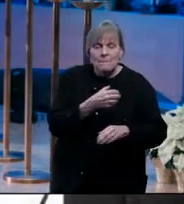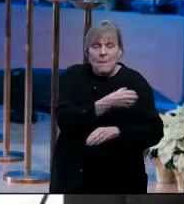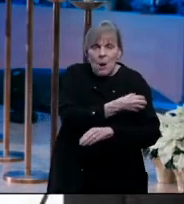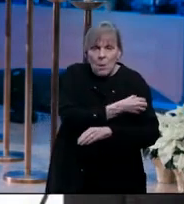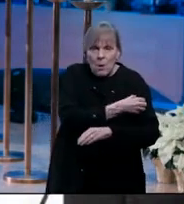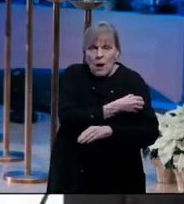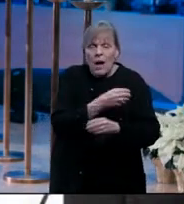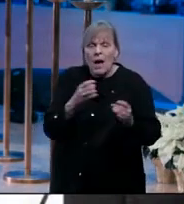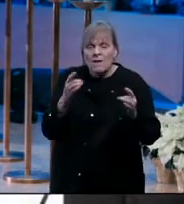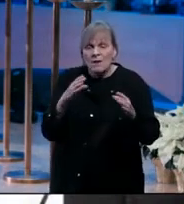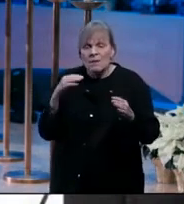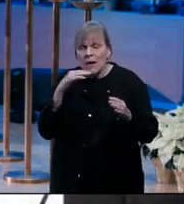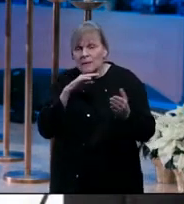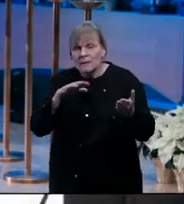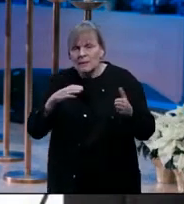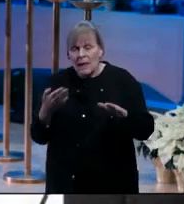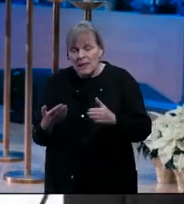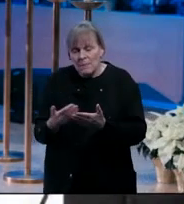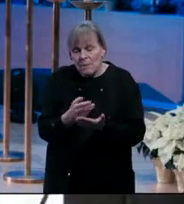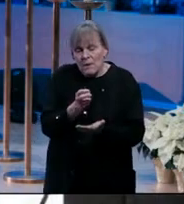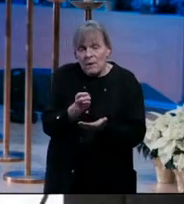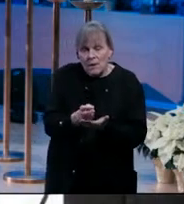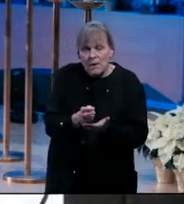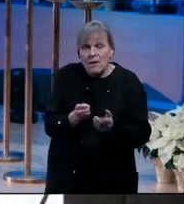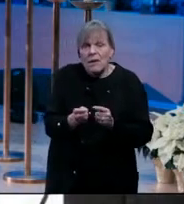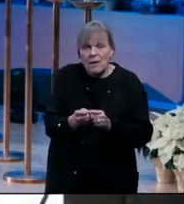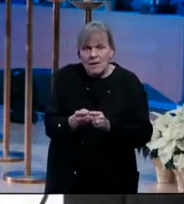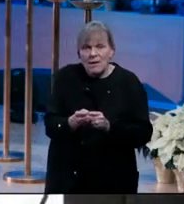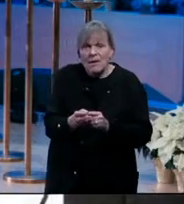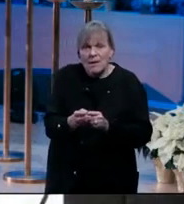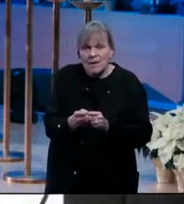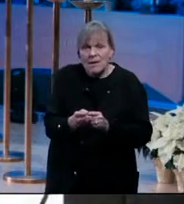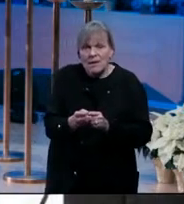and death. The baby in the manger has already